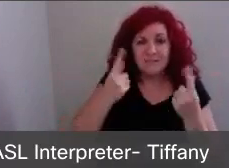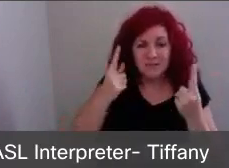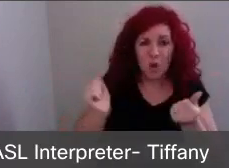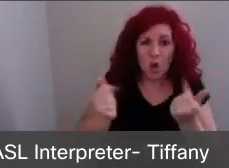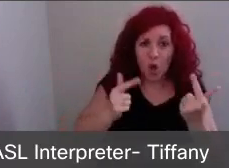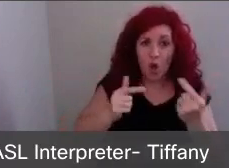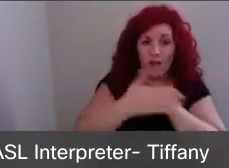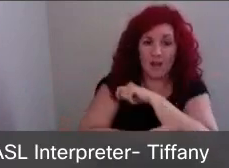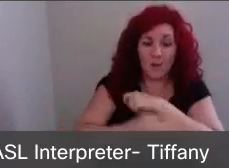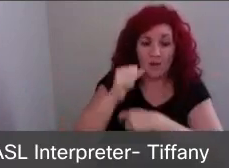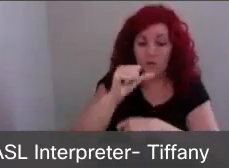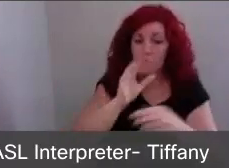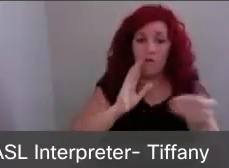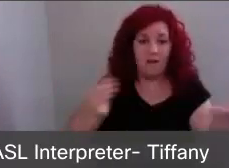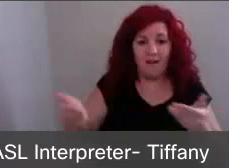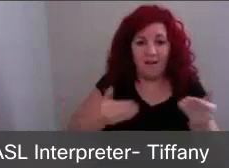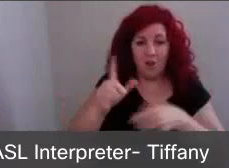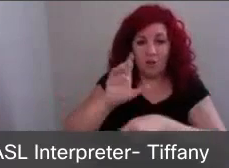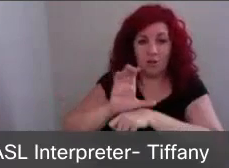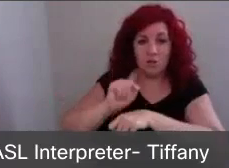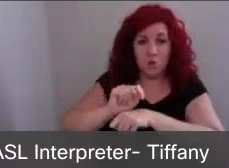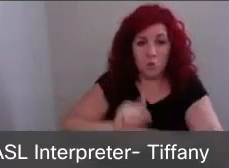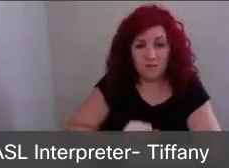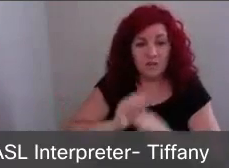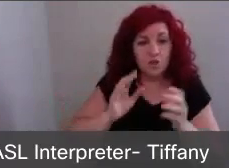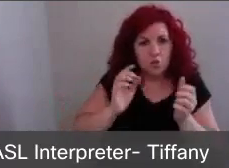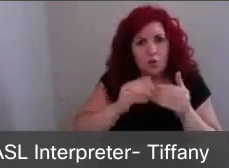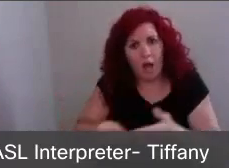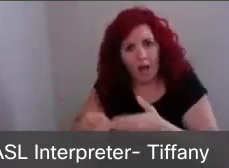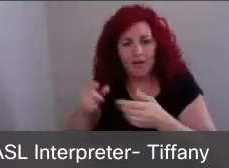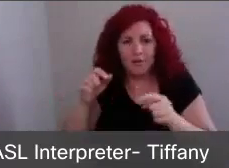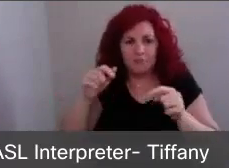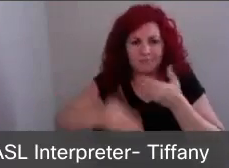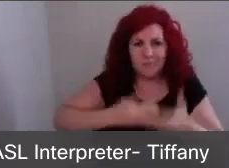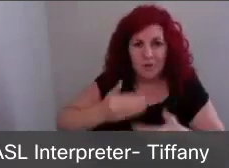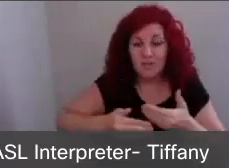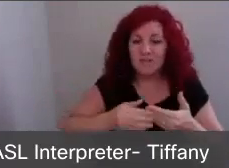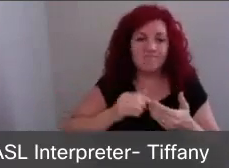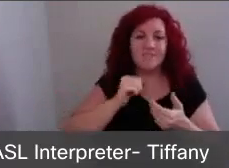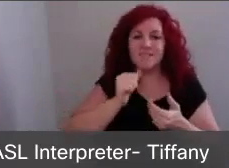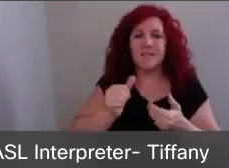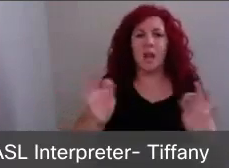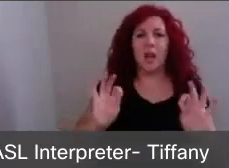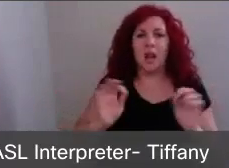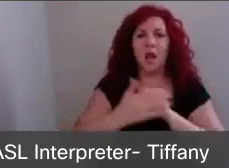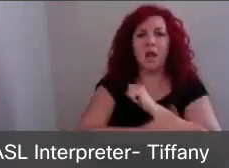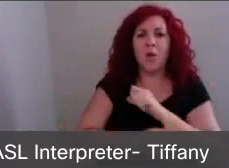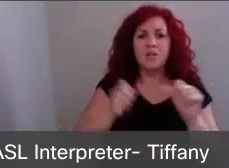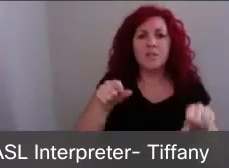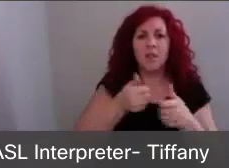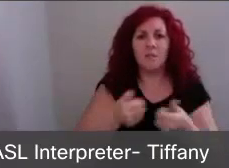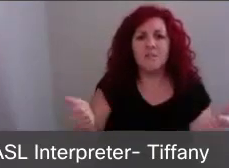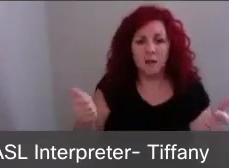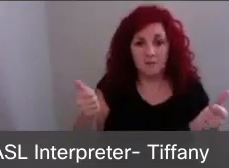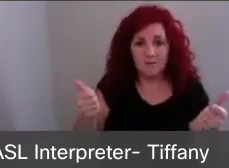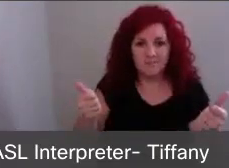hire consultants in order to guide us through this, because it is no longer something that counties can do themselves, and